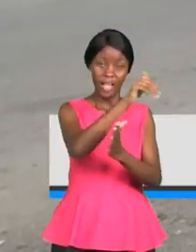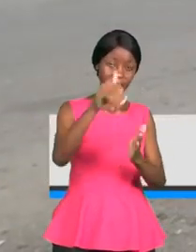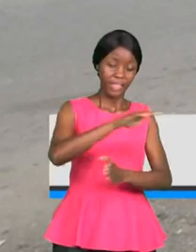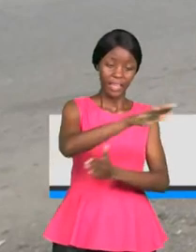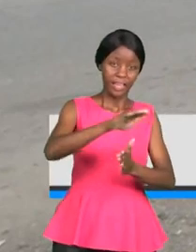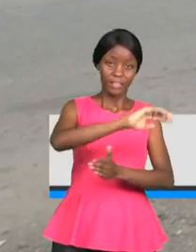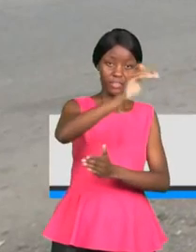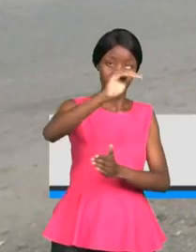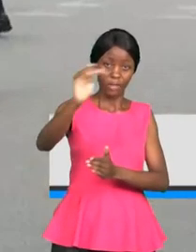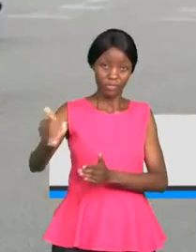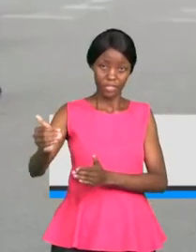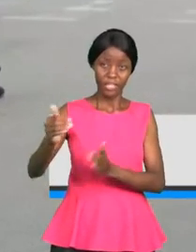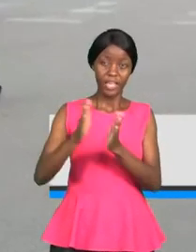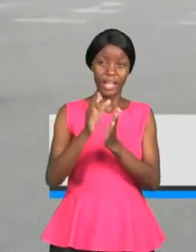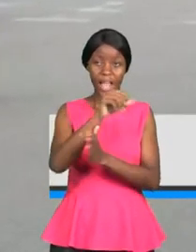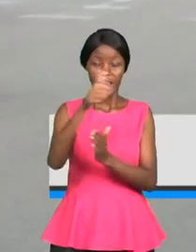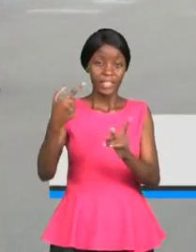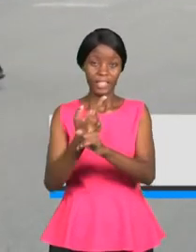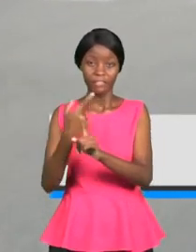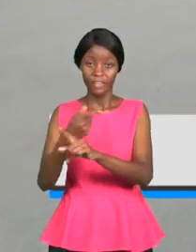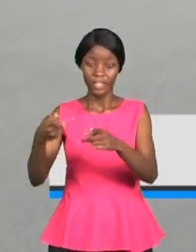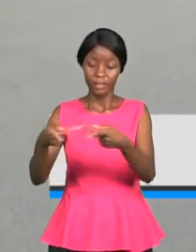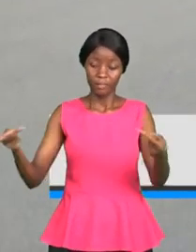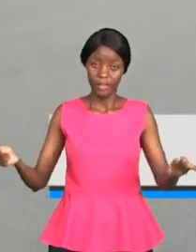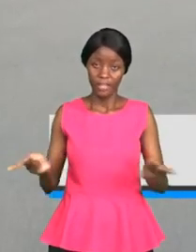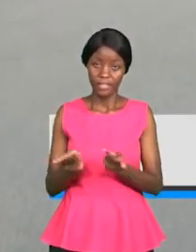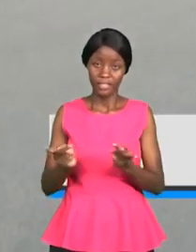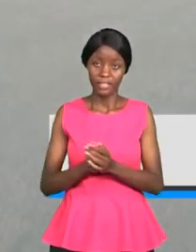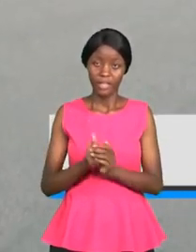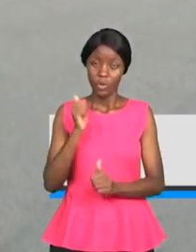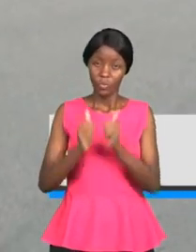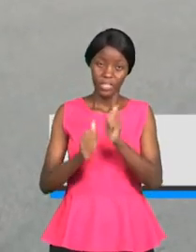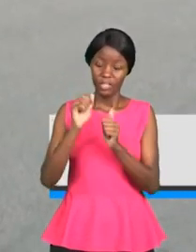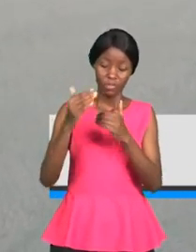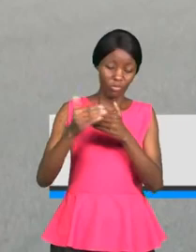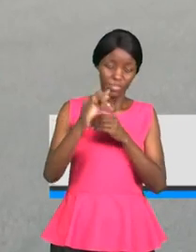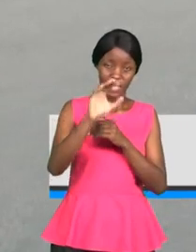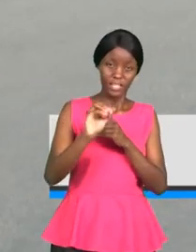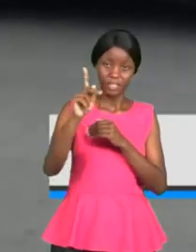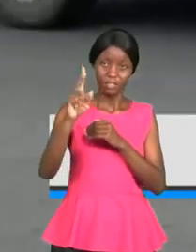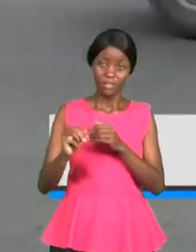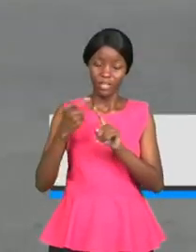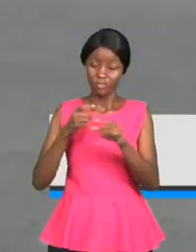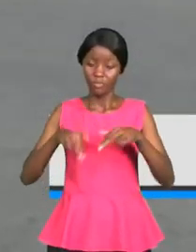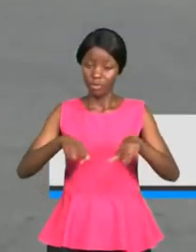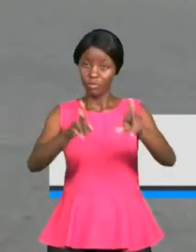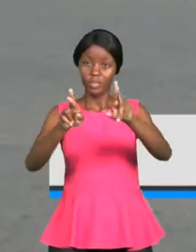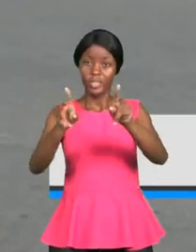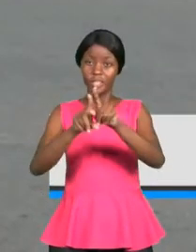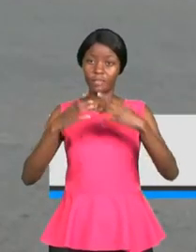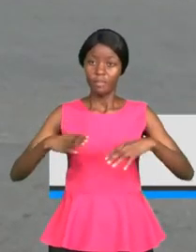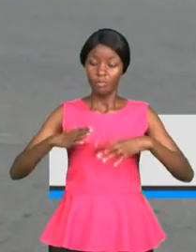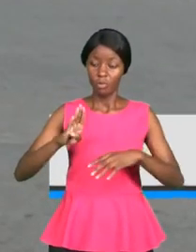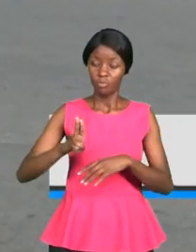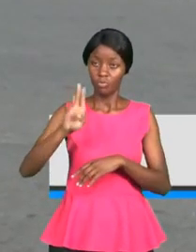mountain, to the Chicxulub resort of Limbe on the Gulf of Guinea, about 30 kilometers distant by road. Residents of Bue